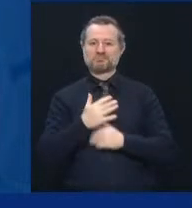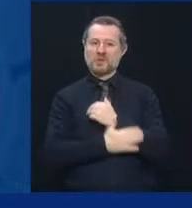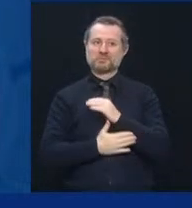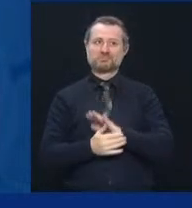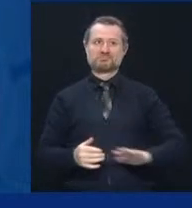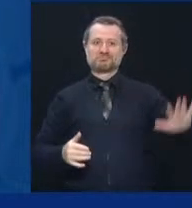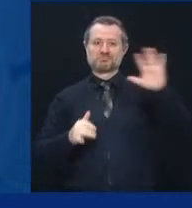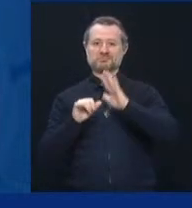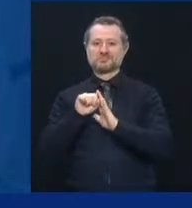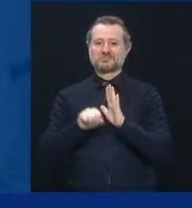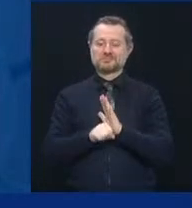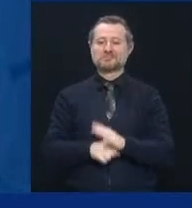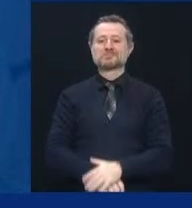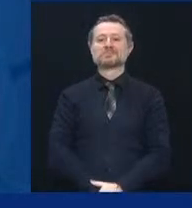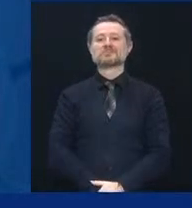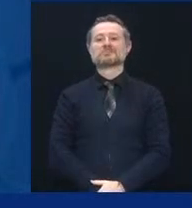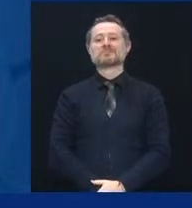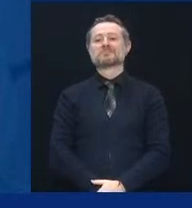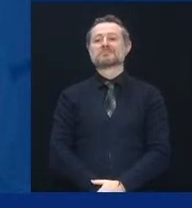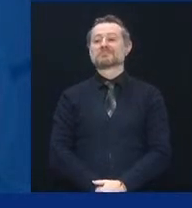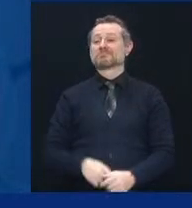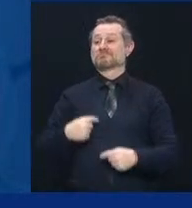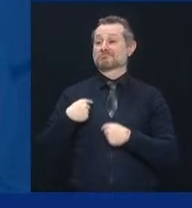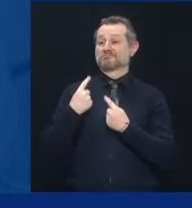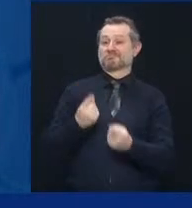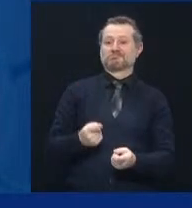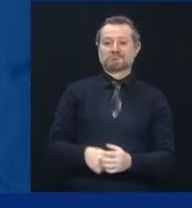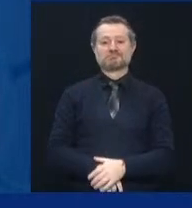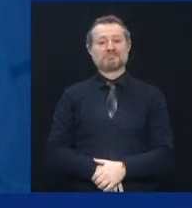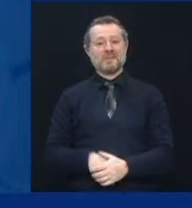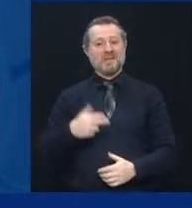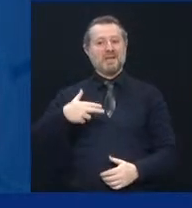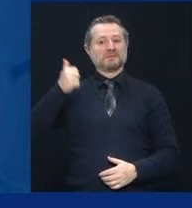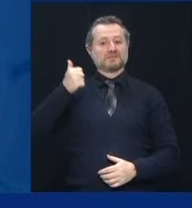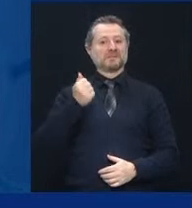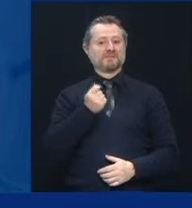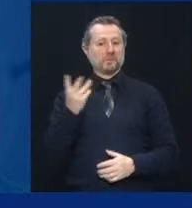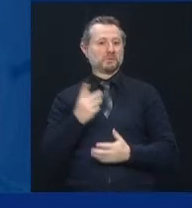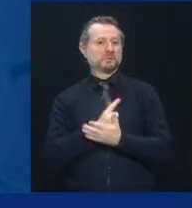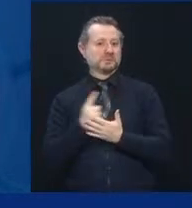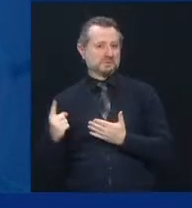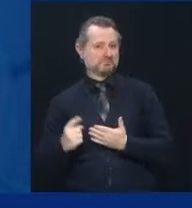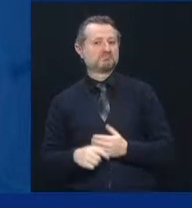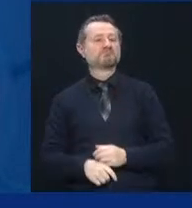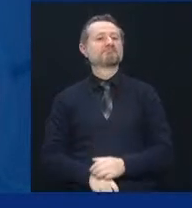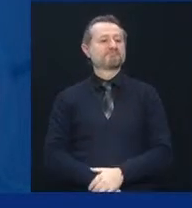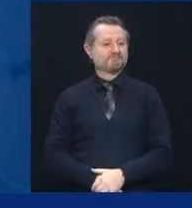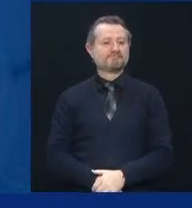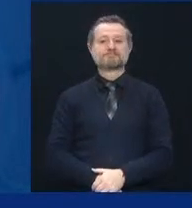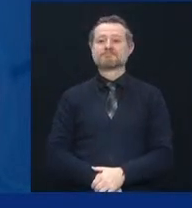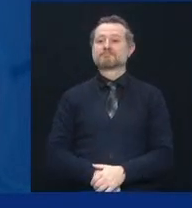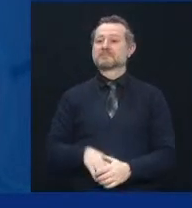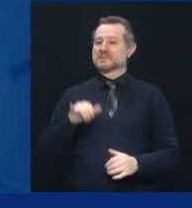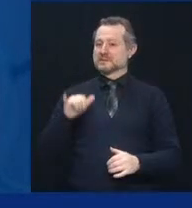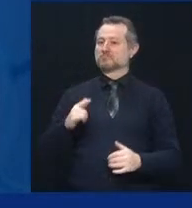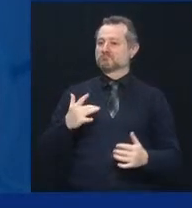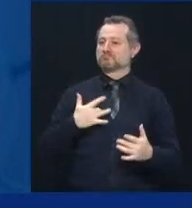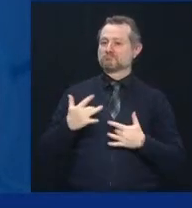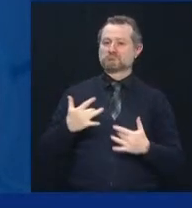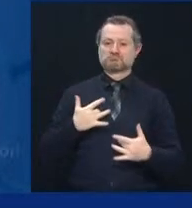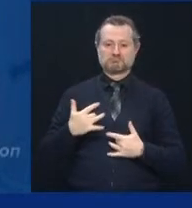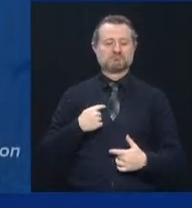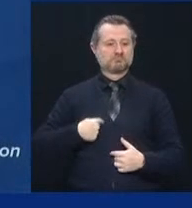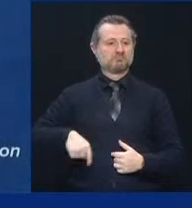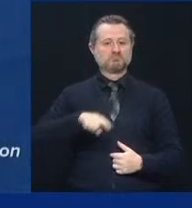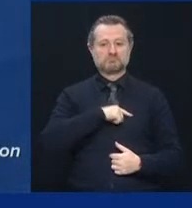and it has been higher for a number of weeks now. So that's of concern to us. I'm going to